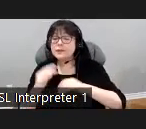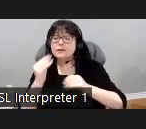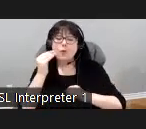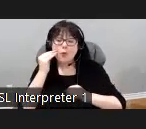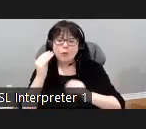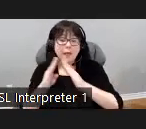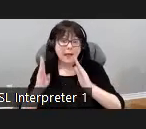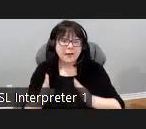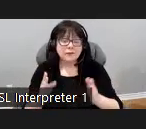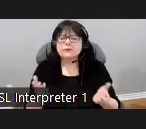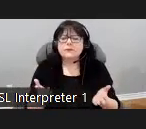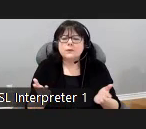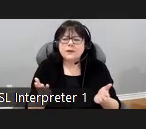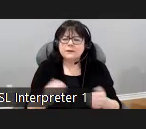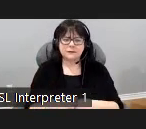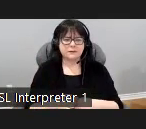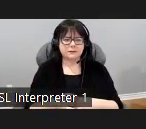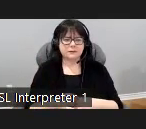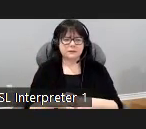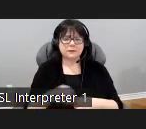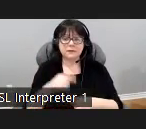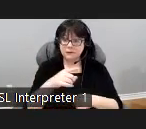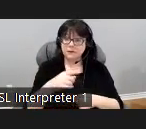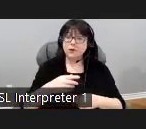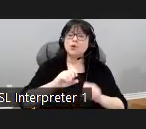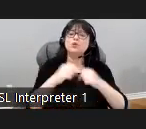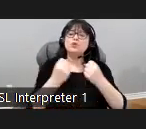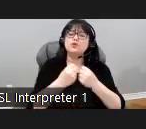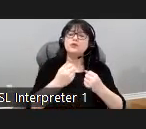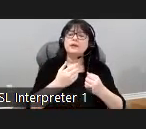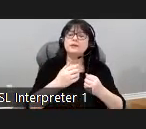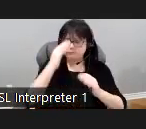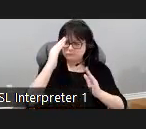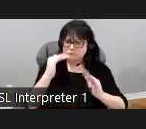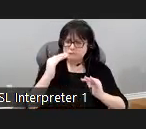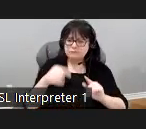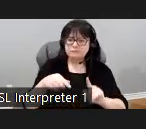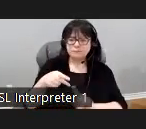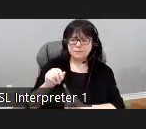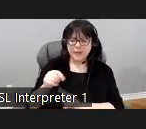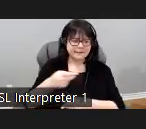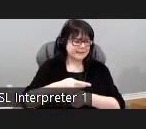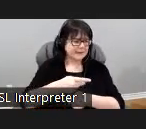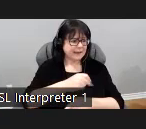to, look after her partner? If it's a small community where everybody knows everybody,